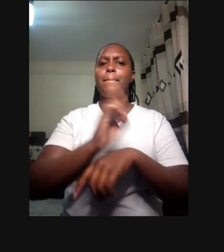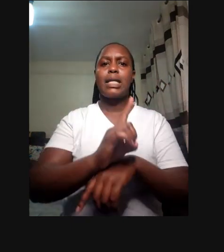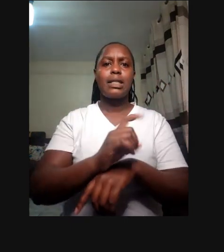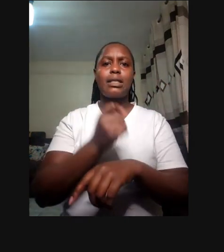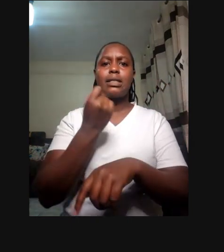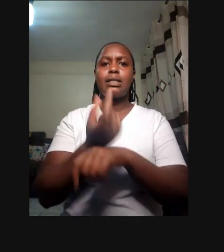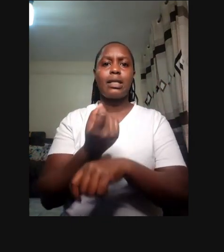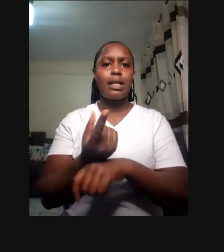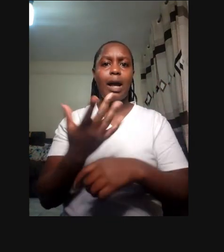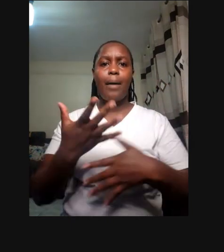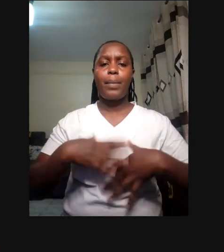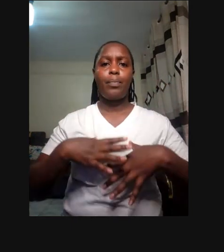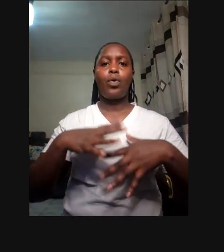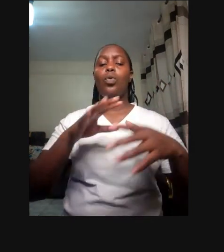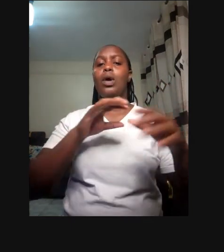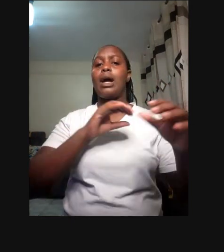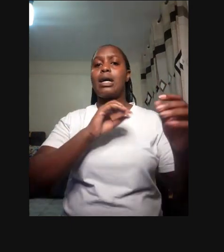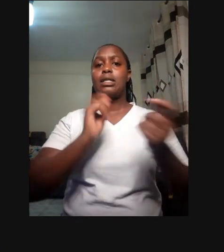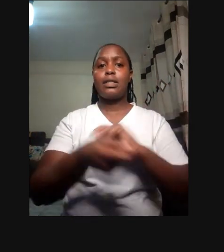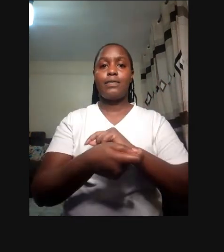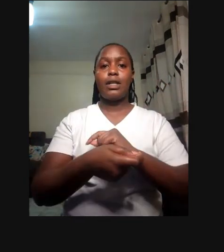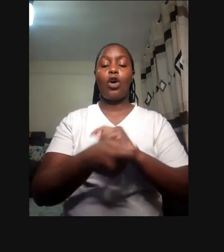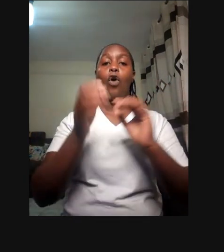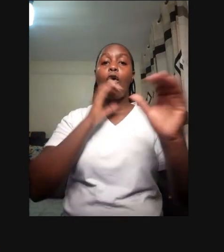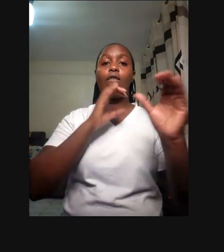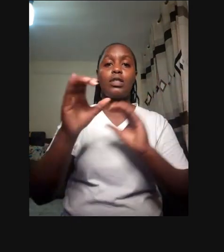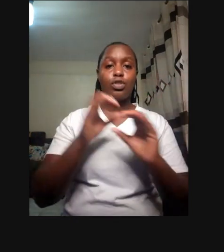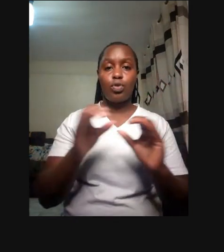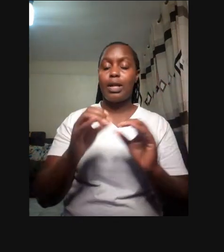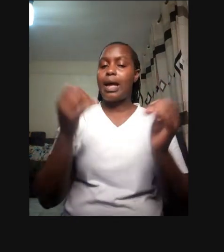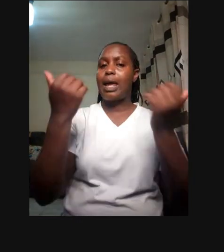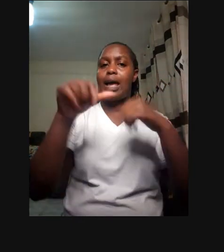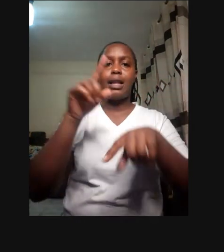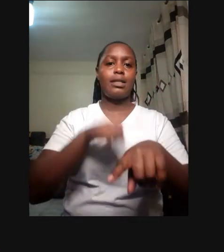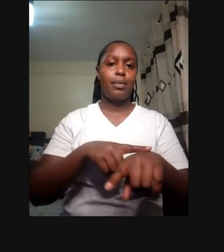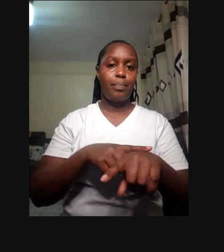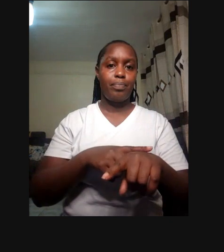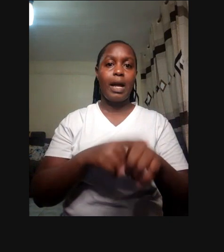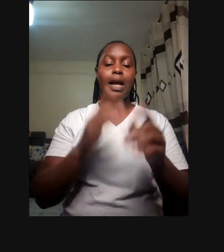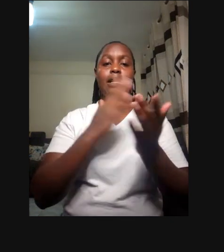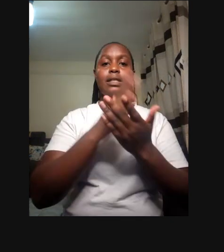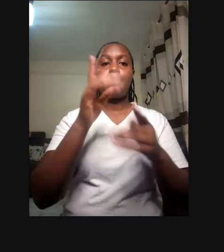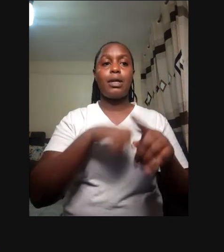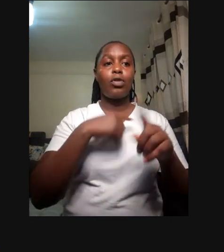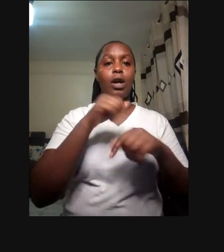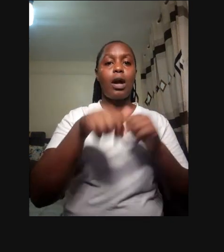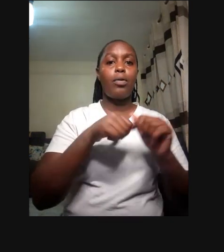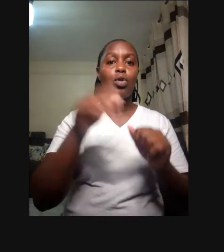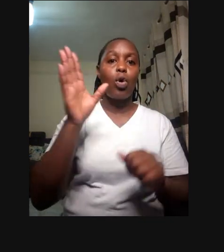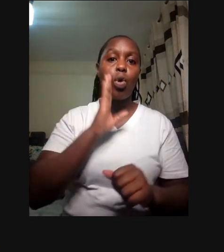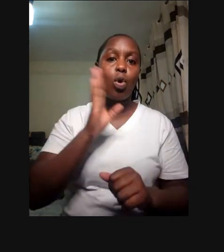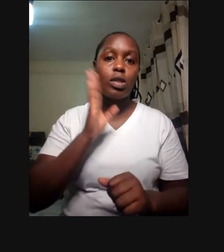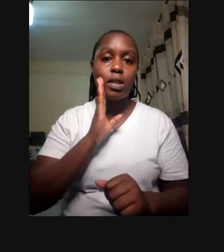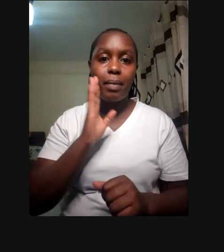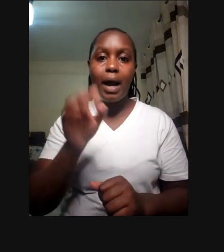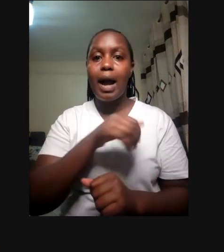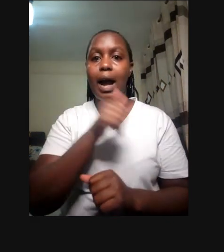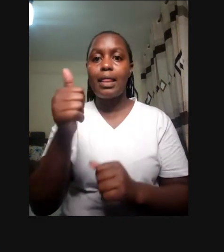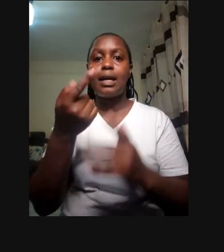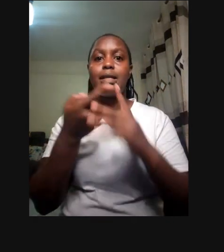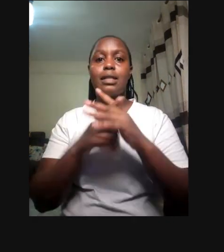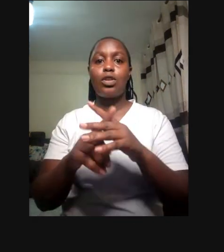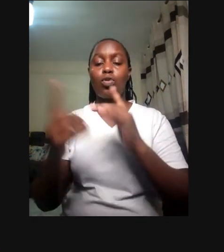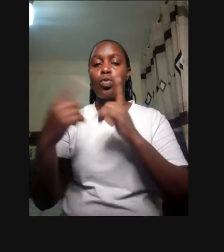shifting conversations like nobody's business. One time they're talking about tea, the next people are talking about totally different things. If you don't catch